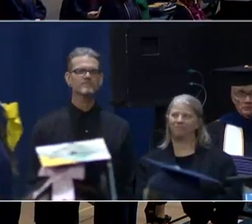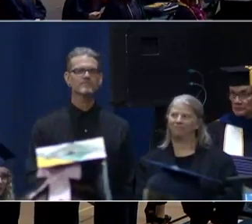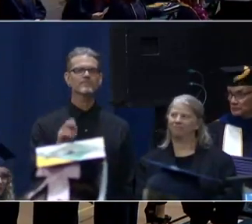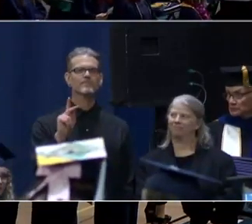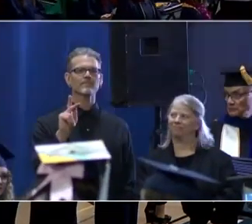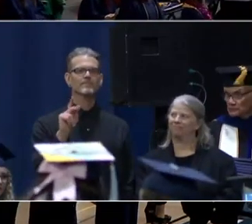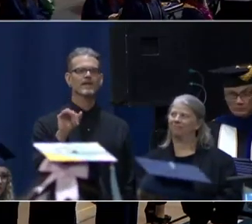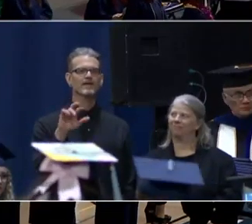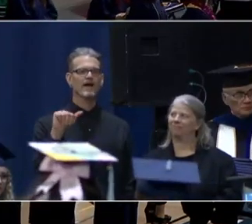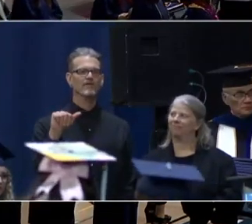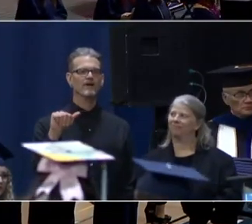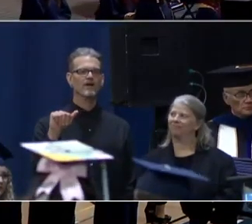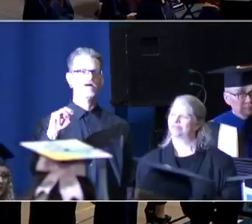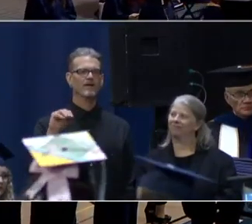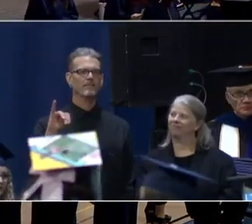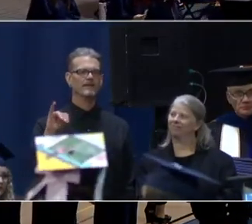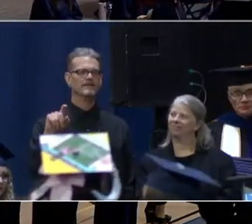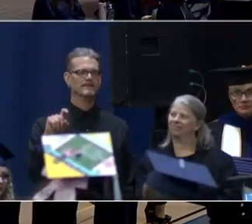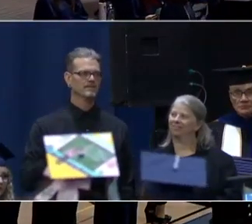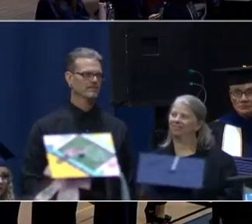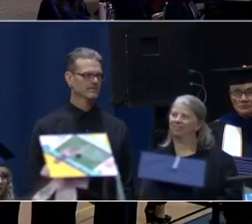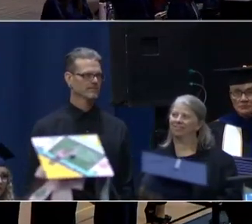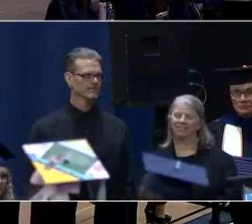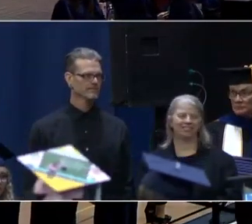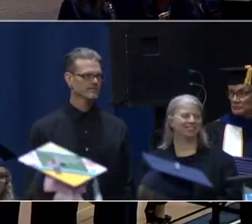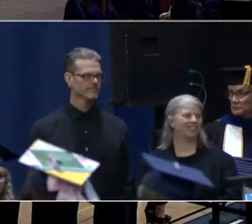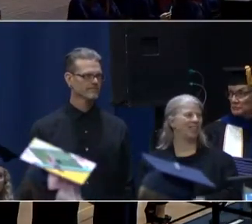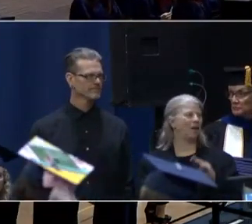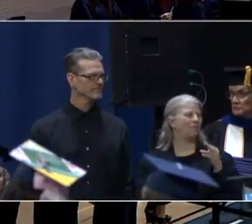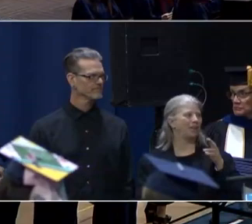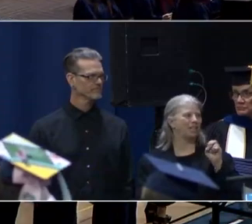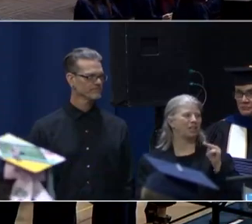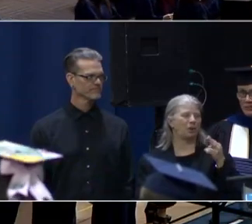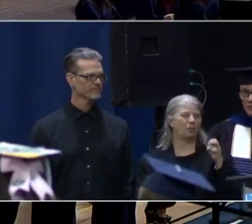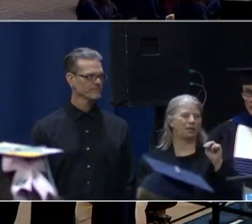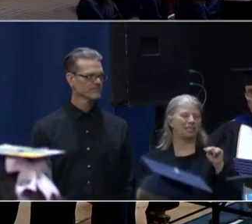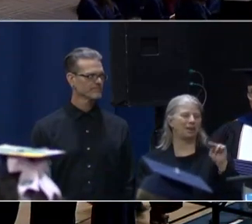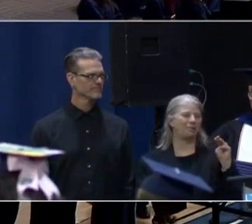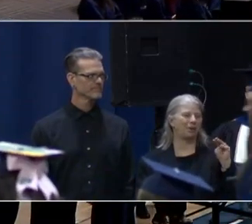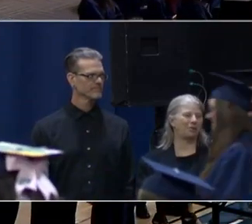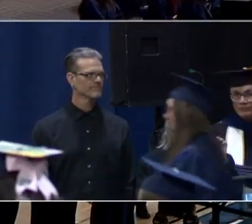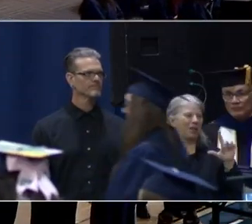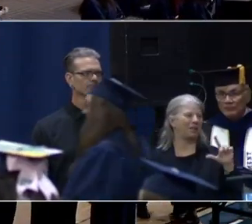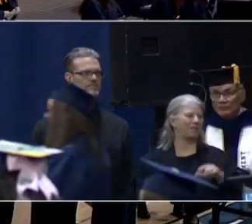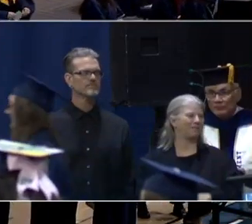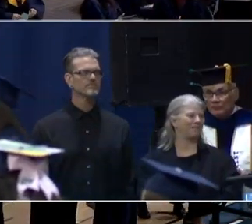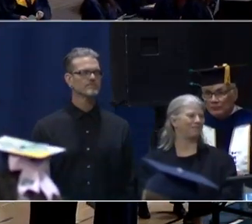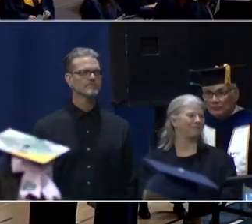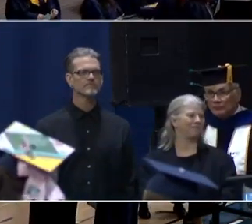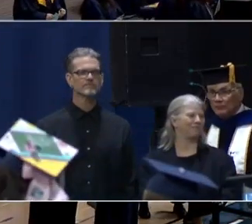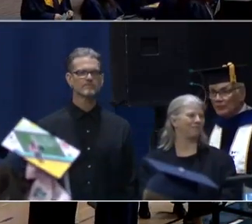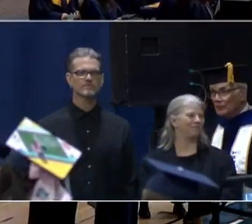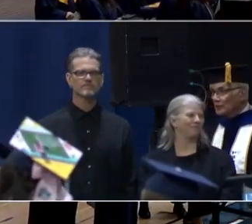Kyra Mix, cum laude. Megan Hewitt, magna cum laude.